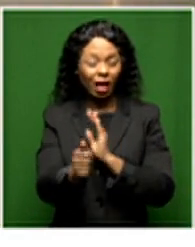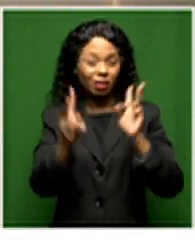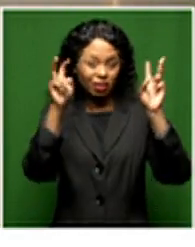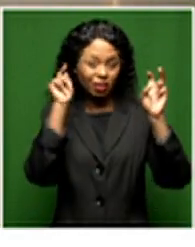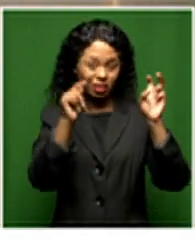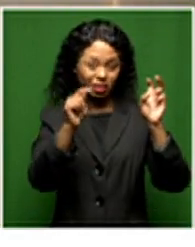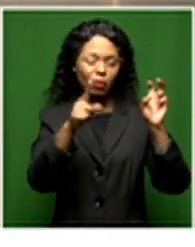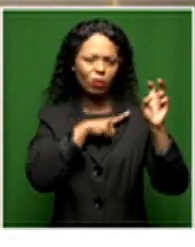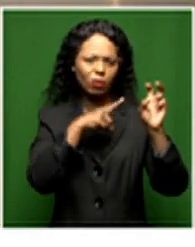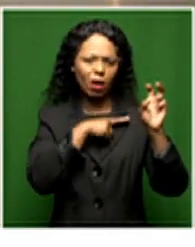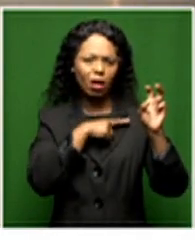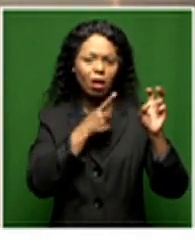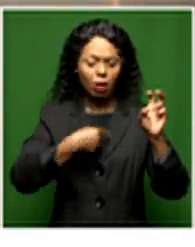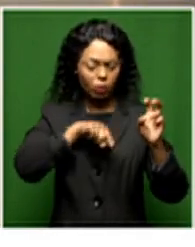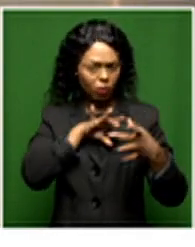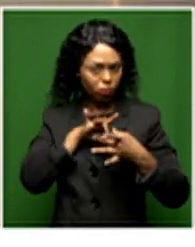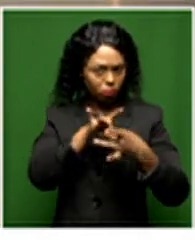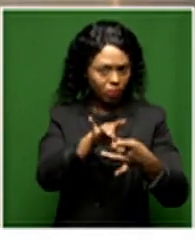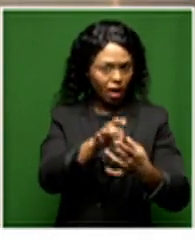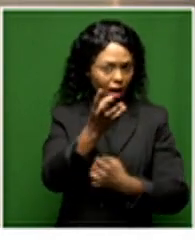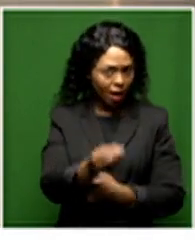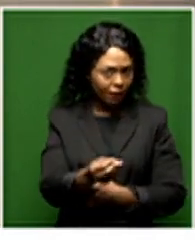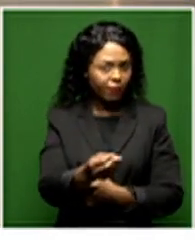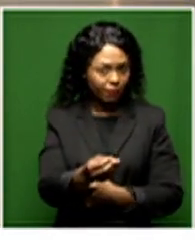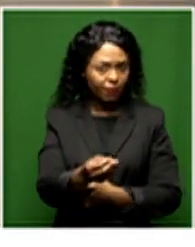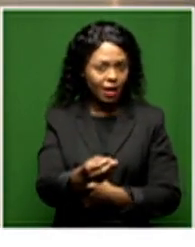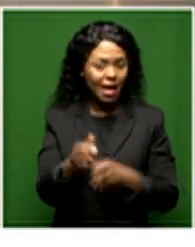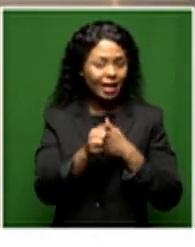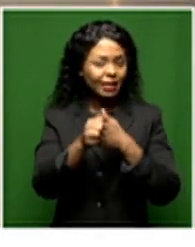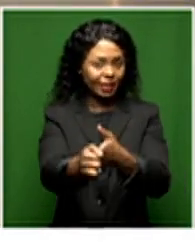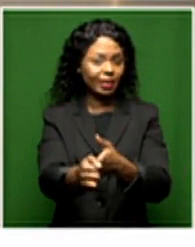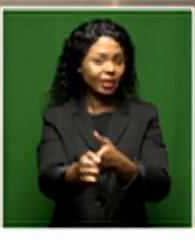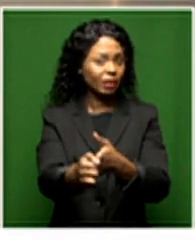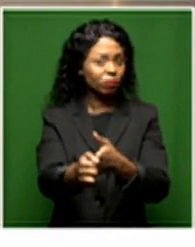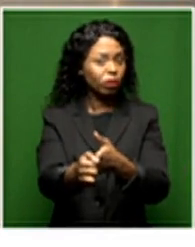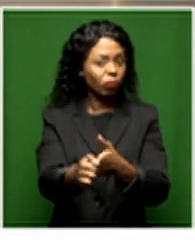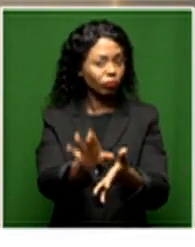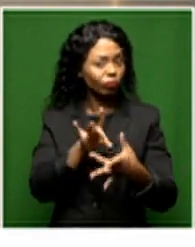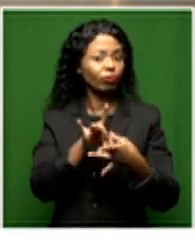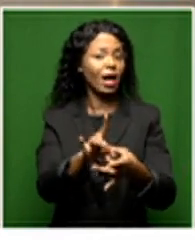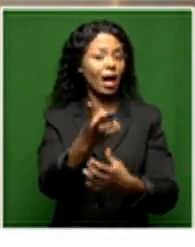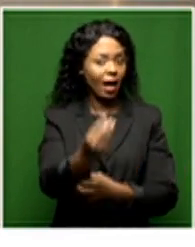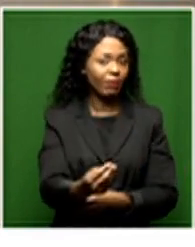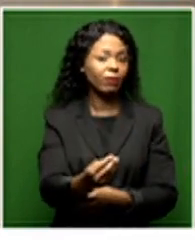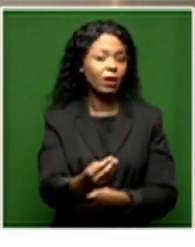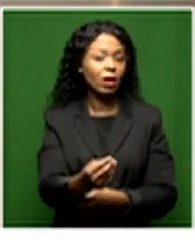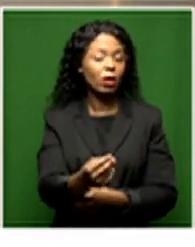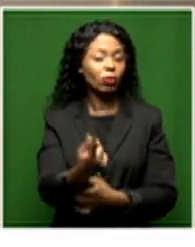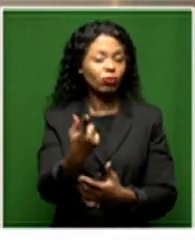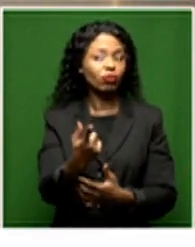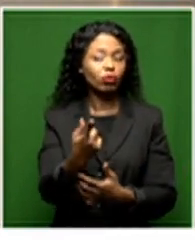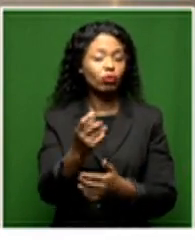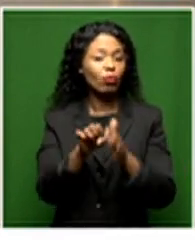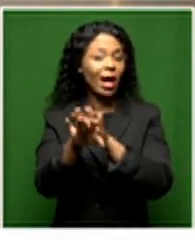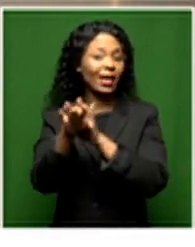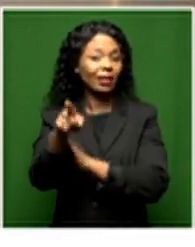is how deliberate are we about the way we're going to take this leadership position into a market dominance position. And